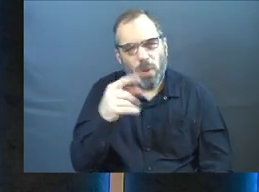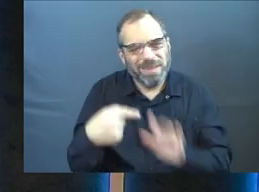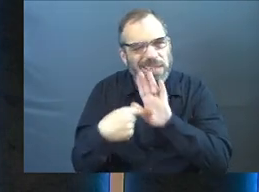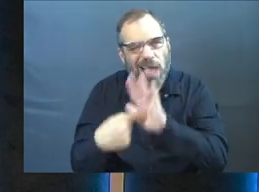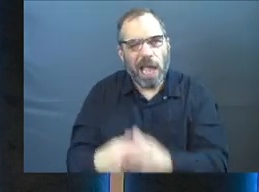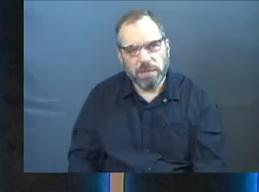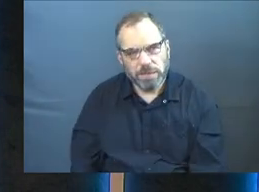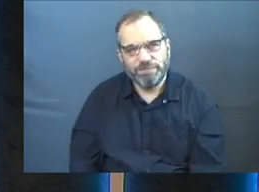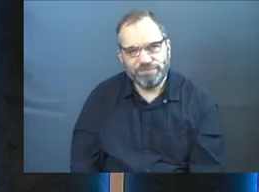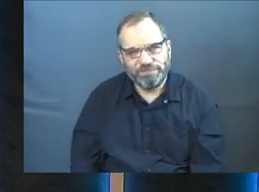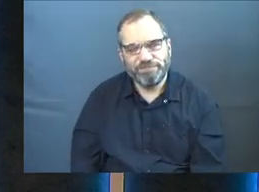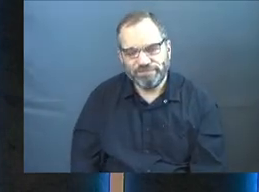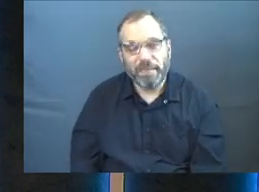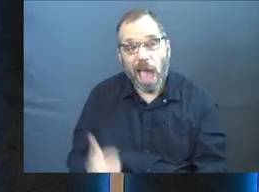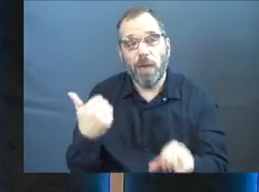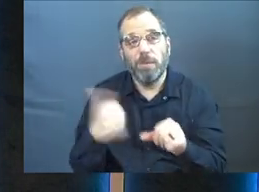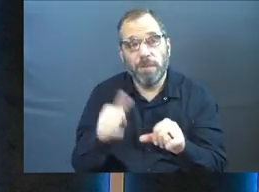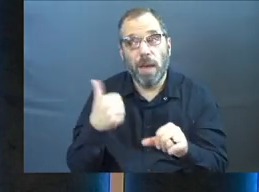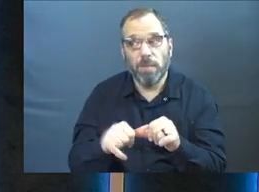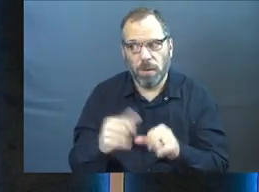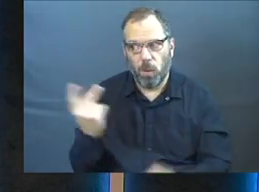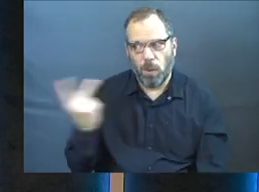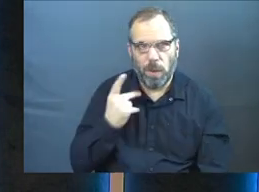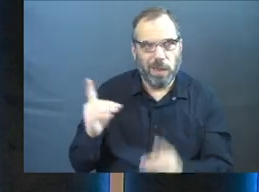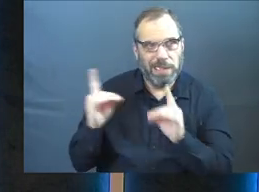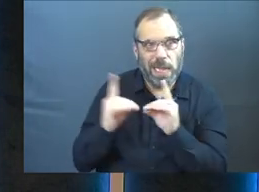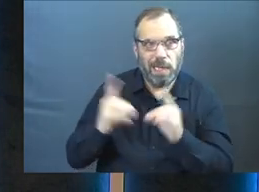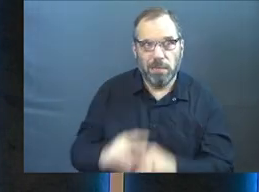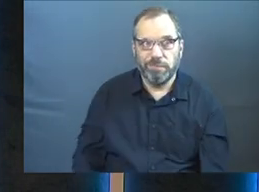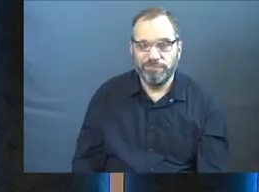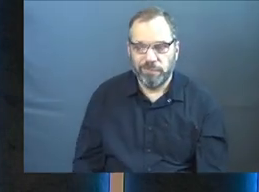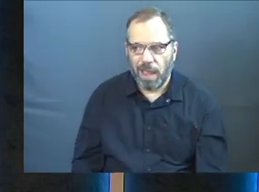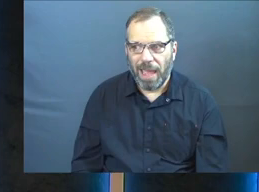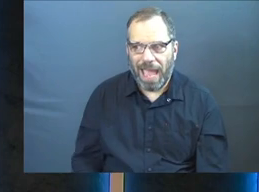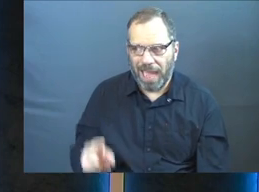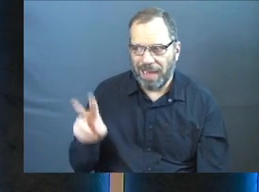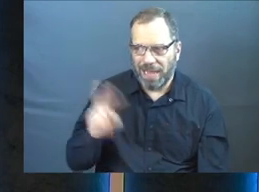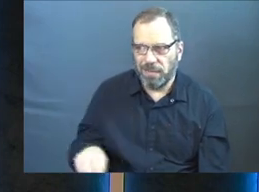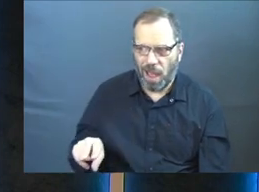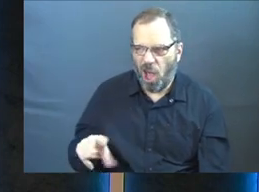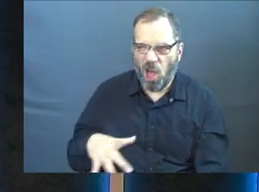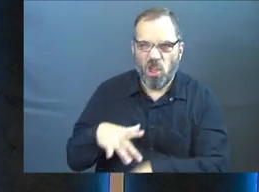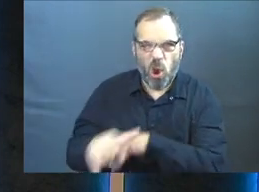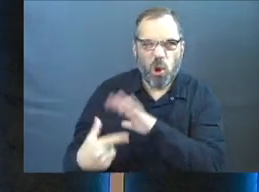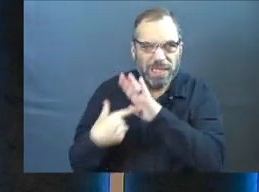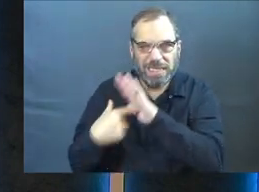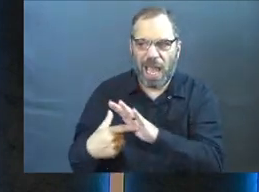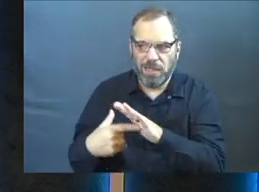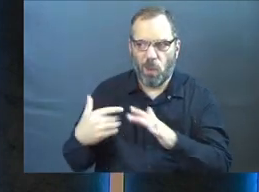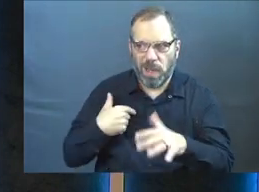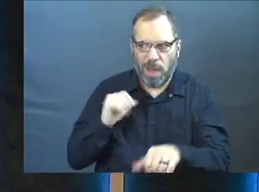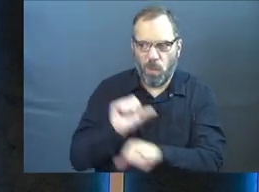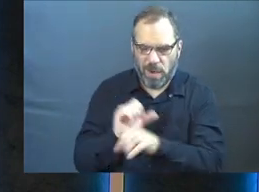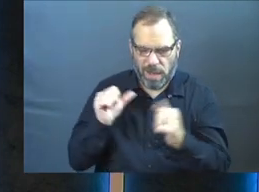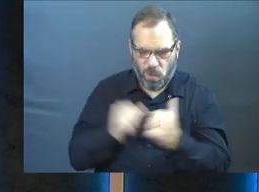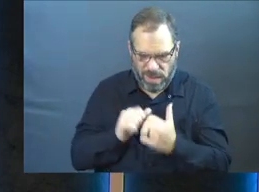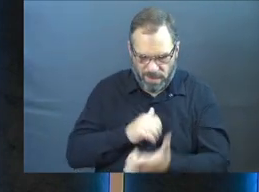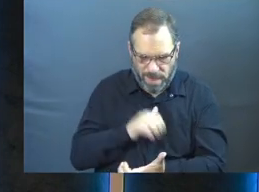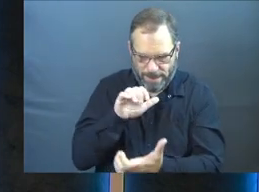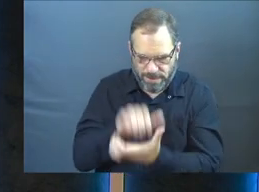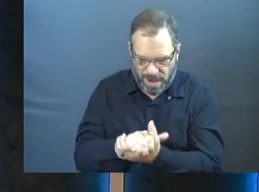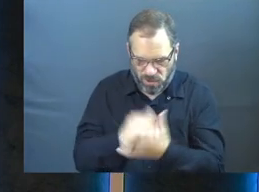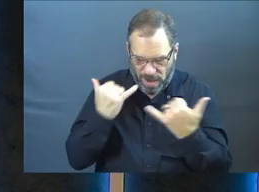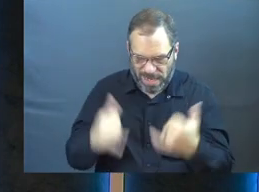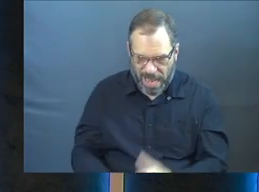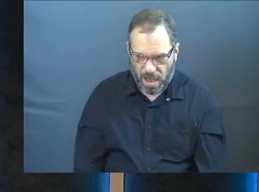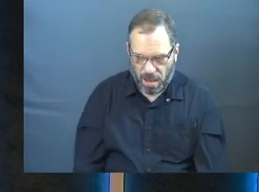signs. I remember back to when we were dating, and I saw the early signs of what I'm dealing with in this